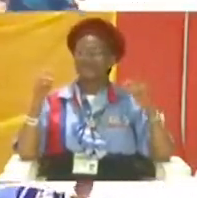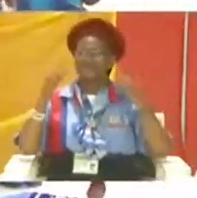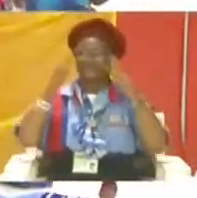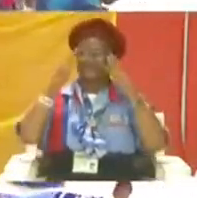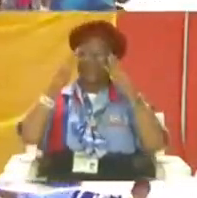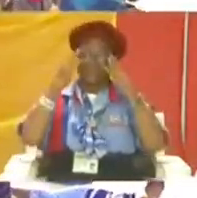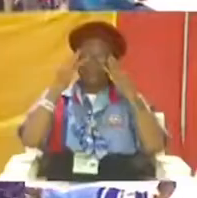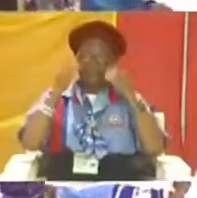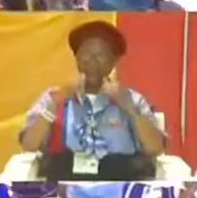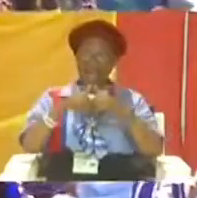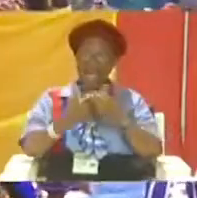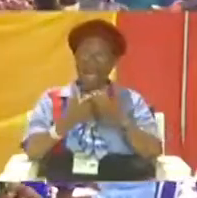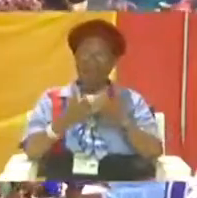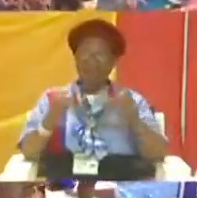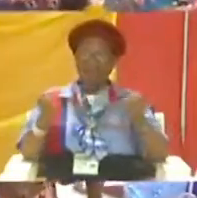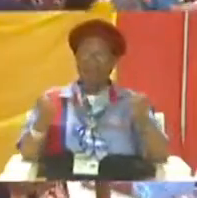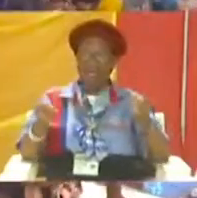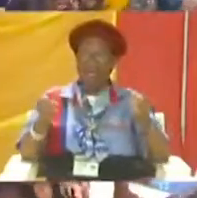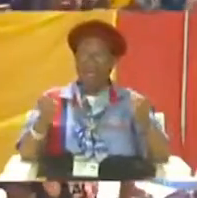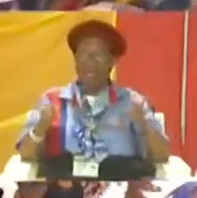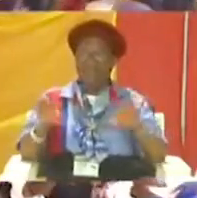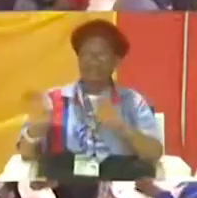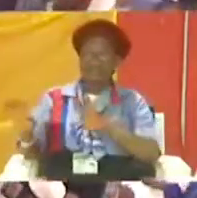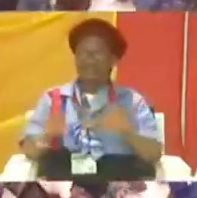How many do you want? Melo lo fe.